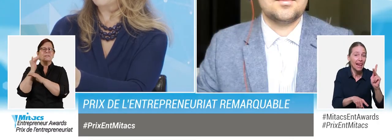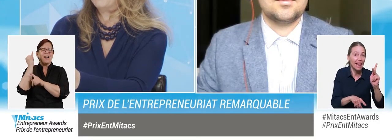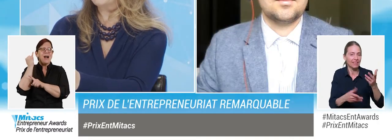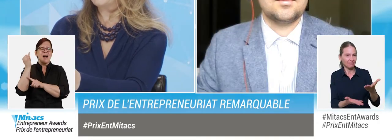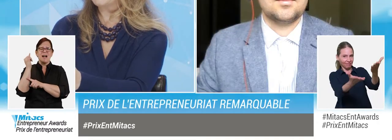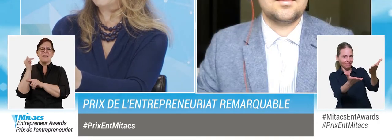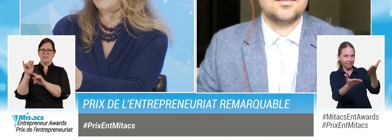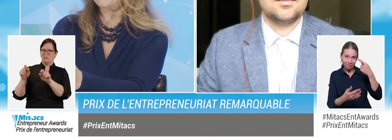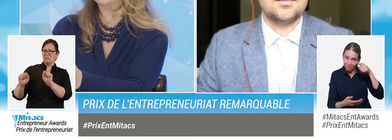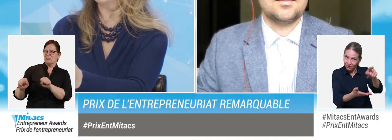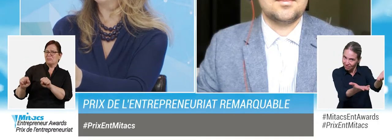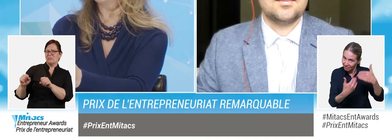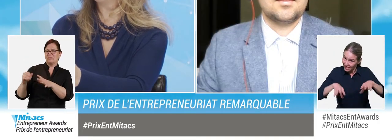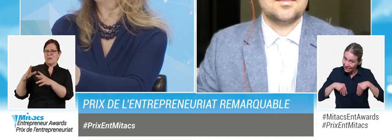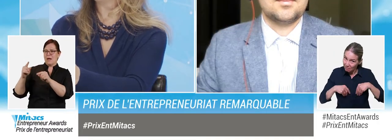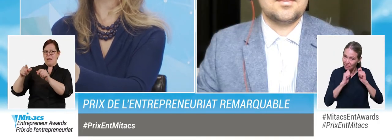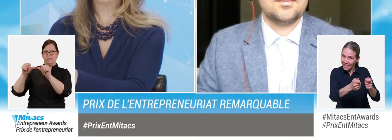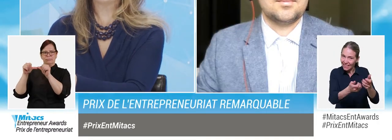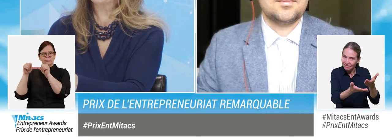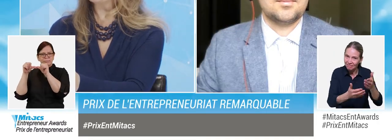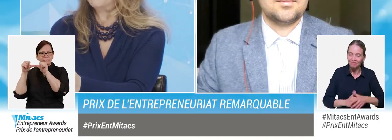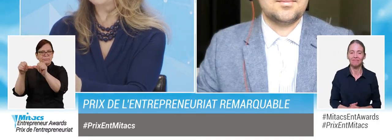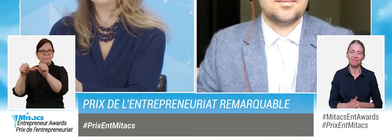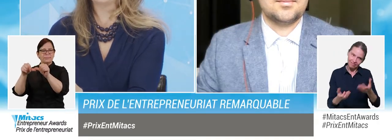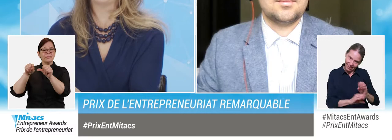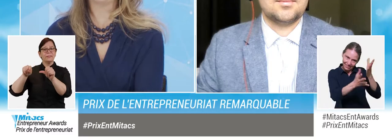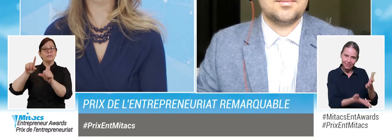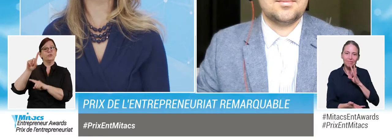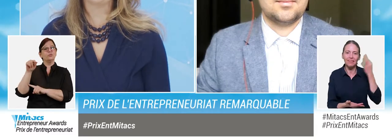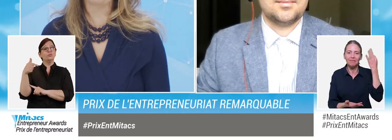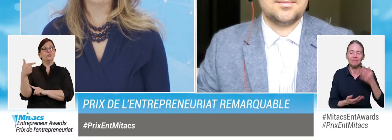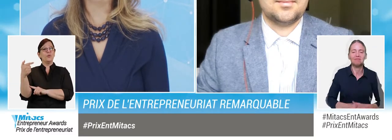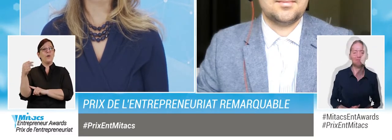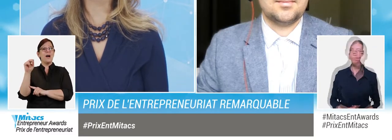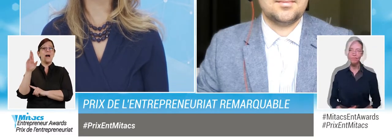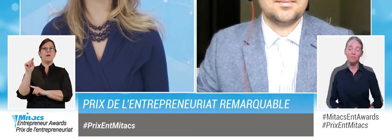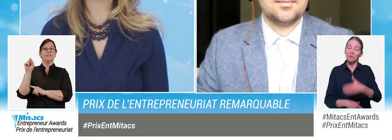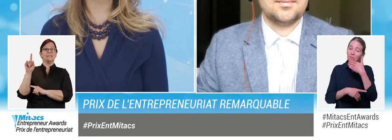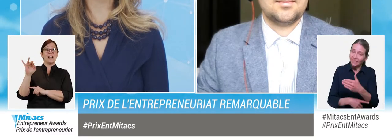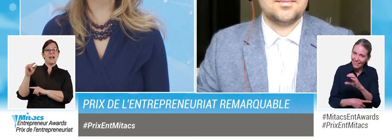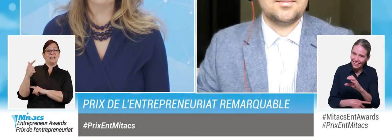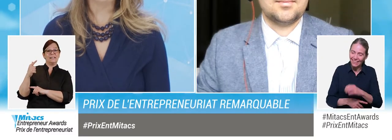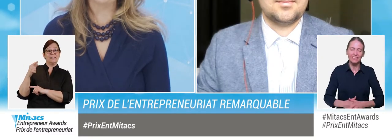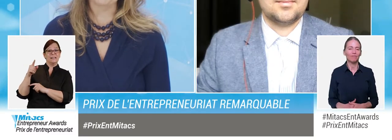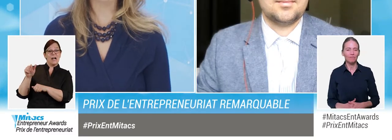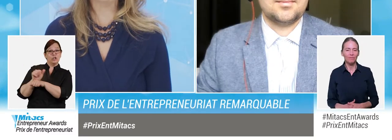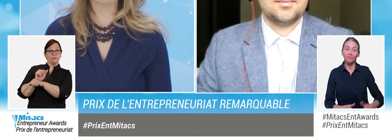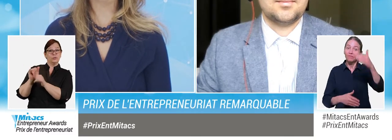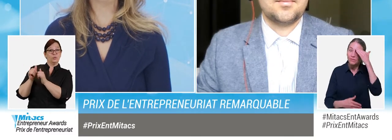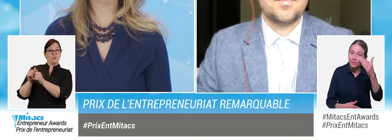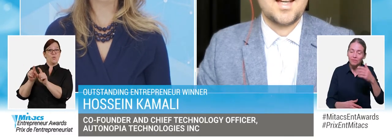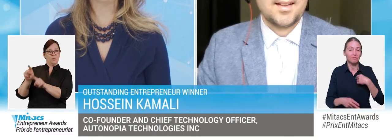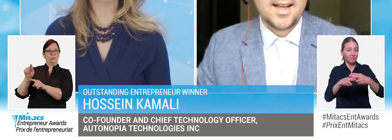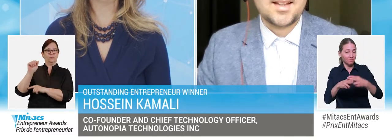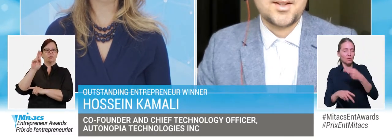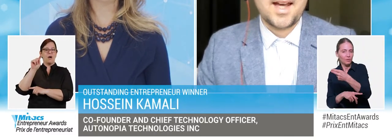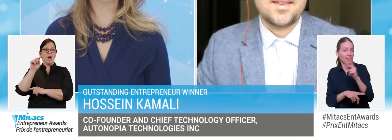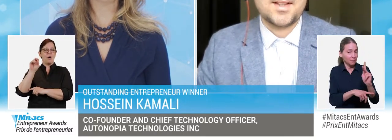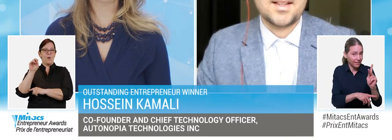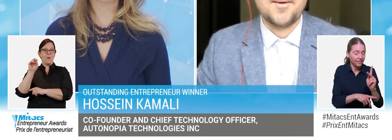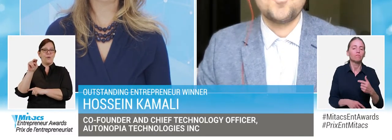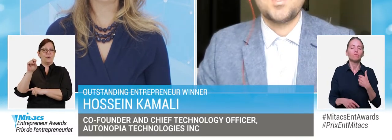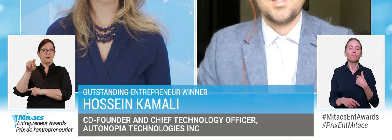Autonopia Technologies, Inc. Hussein Kamali is here to accept the award. So Hussein, over to you.